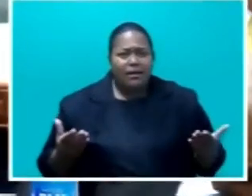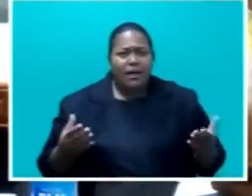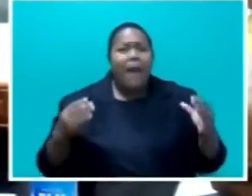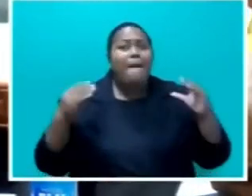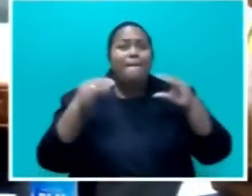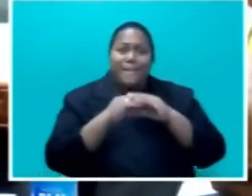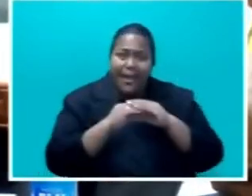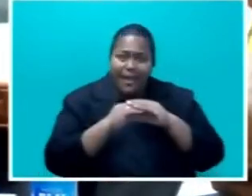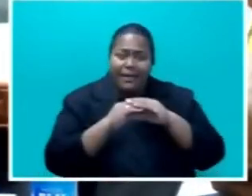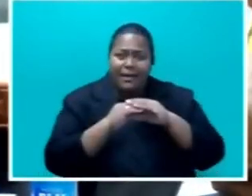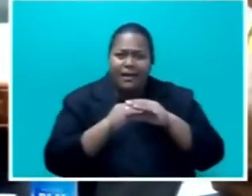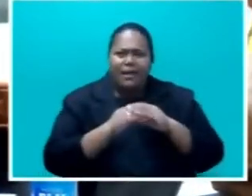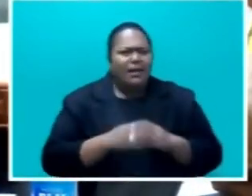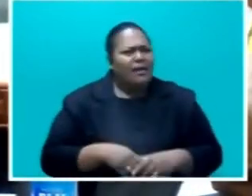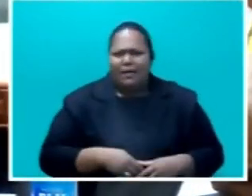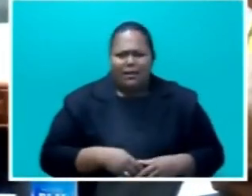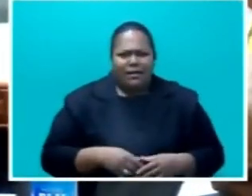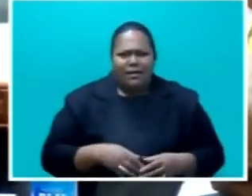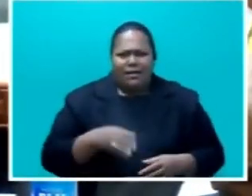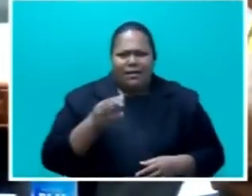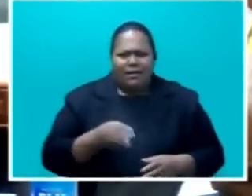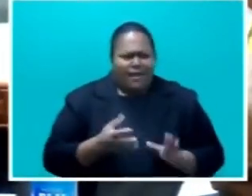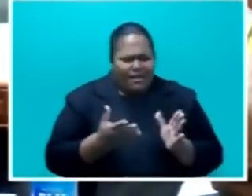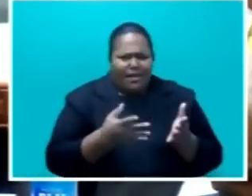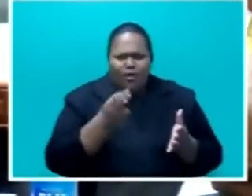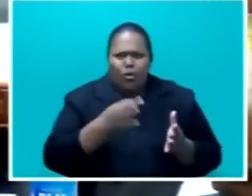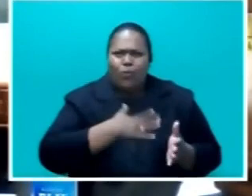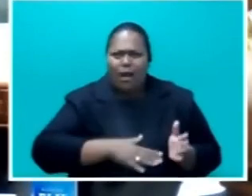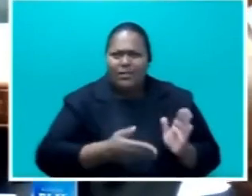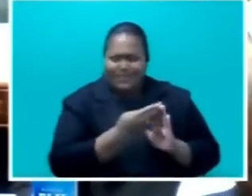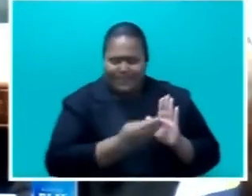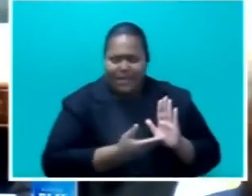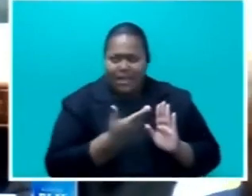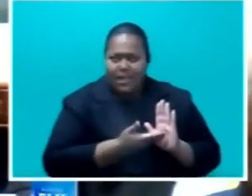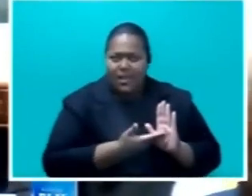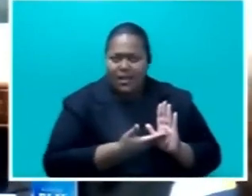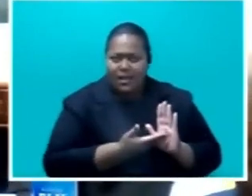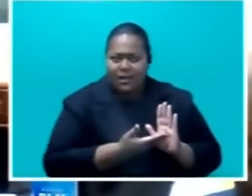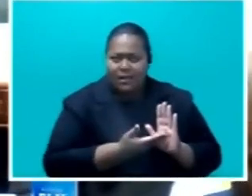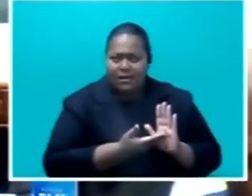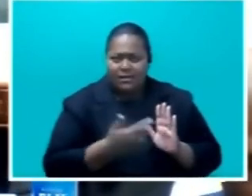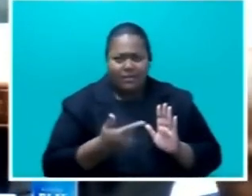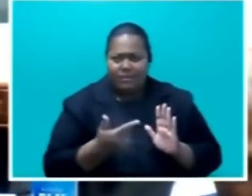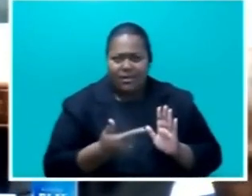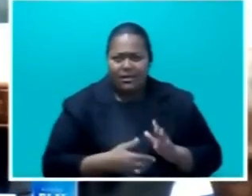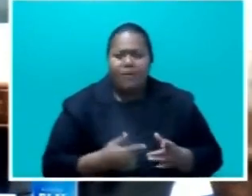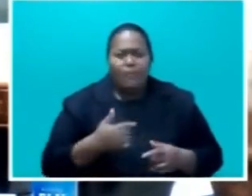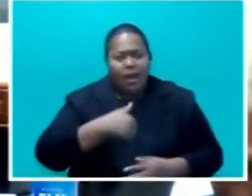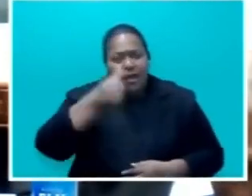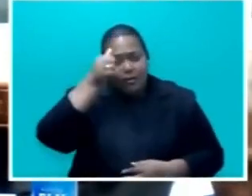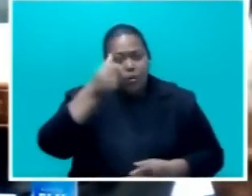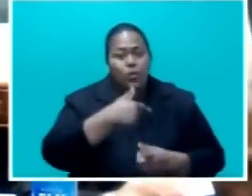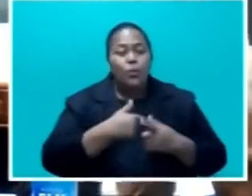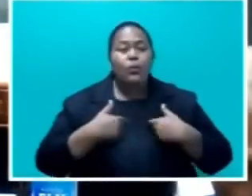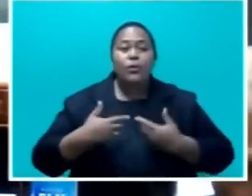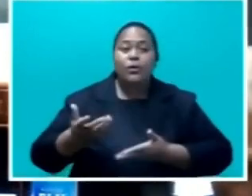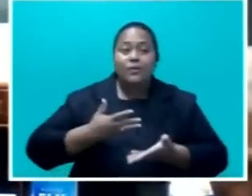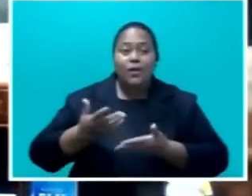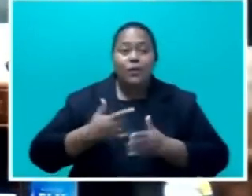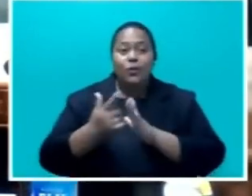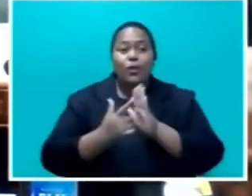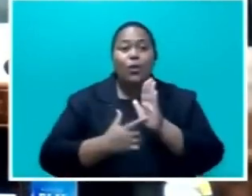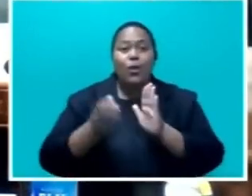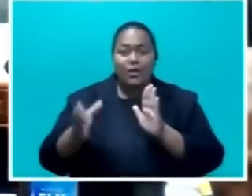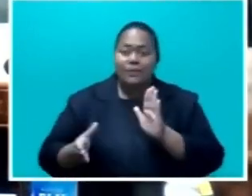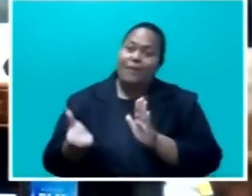don't oppose this bill. Because I know, Mr. Speaker, we consulted with a number of lawyers when we were debating this bill